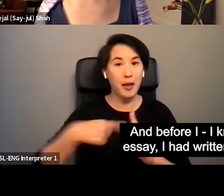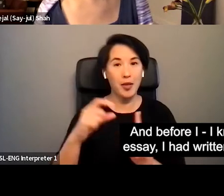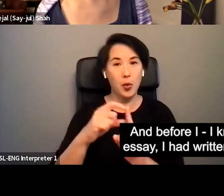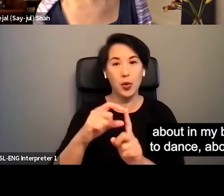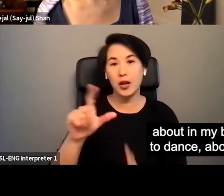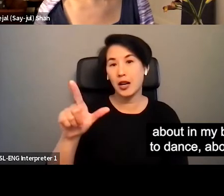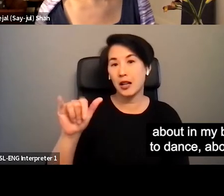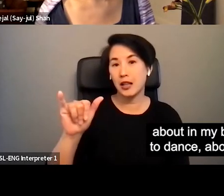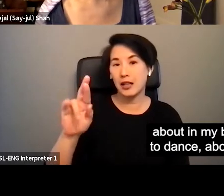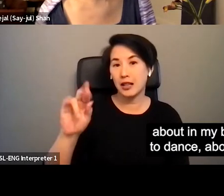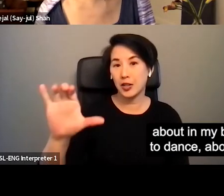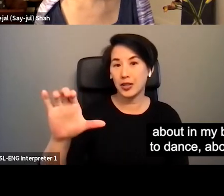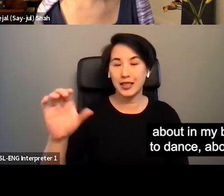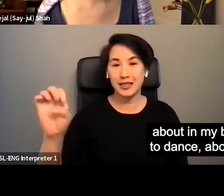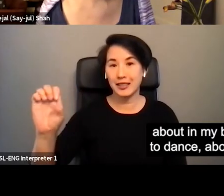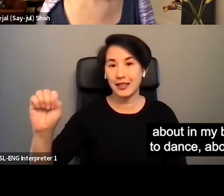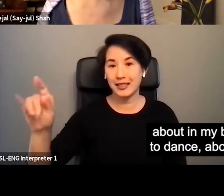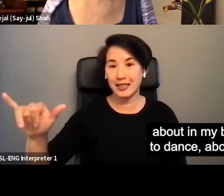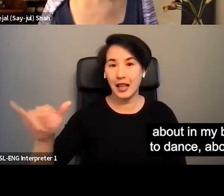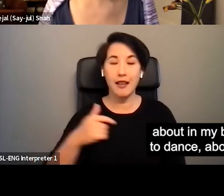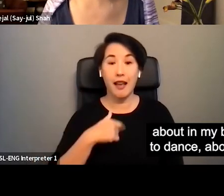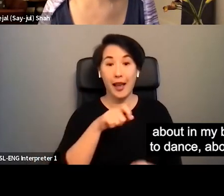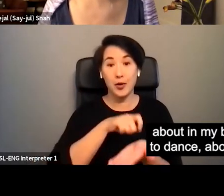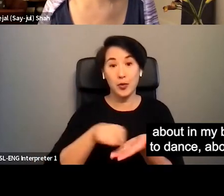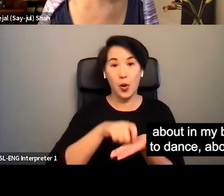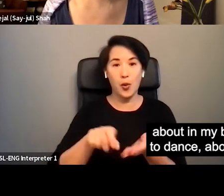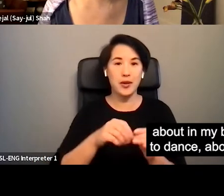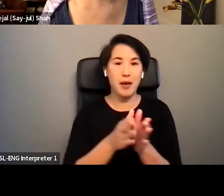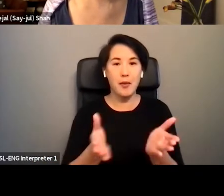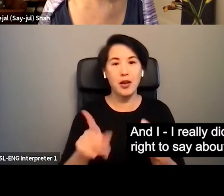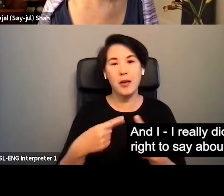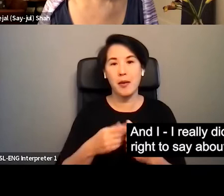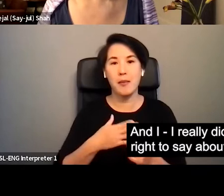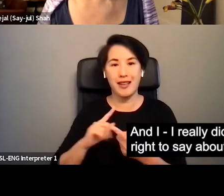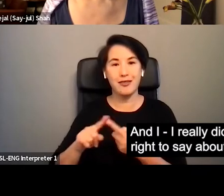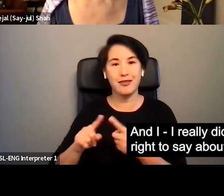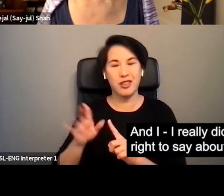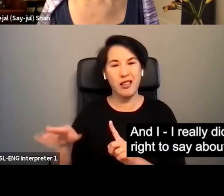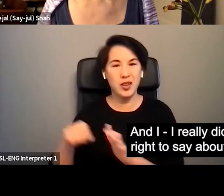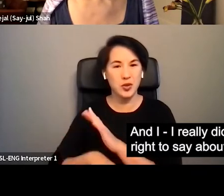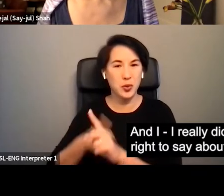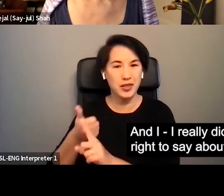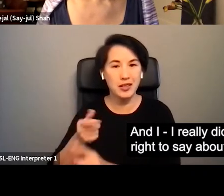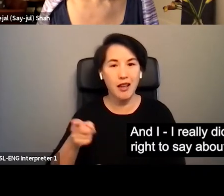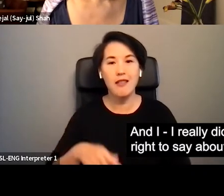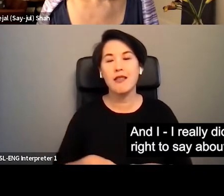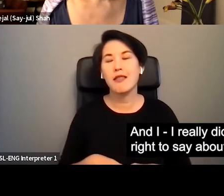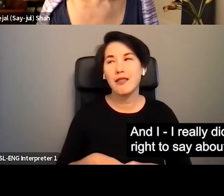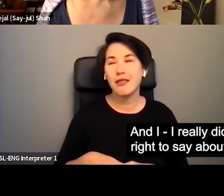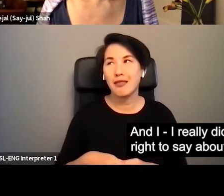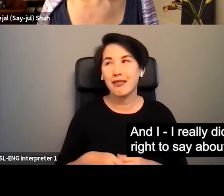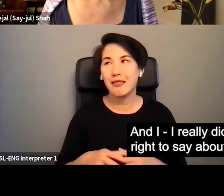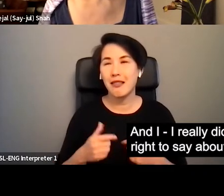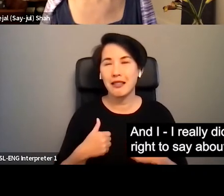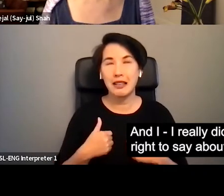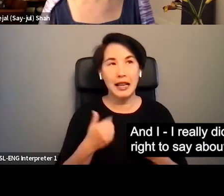I had written an essay about, in my book, This Is One Way to Dance, about a friend's suicide. And I really didn't know what I had the right to